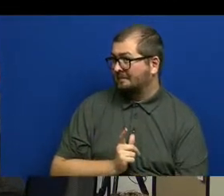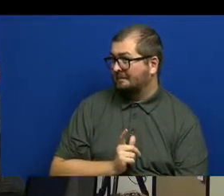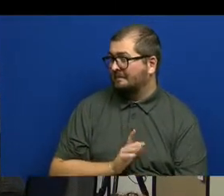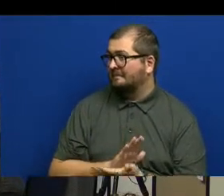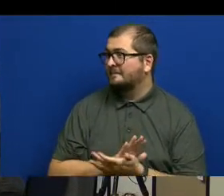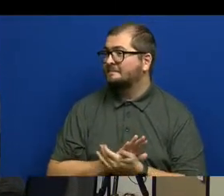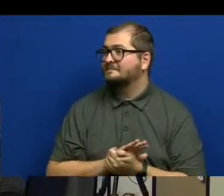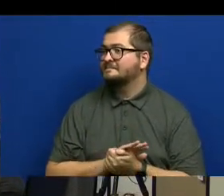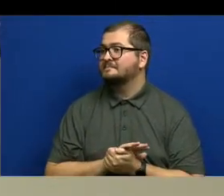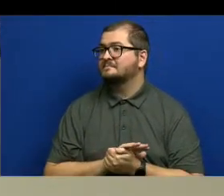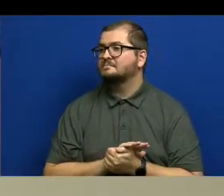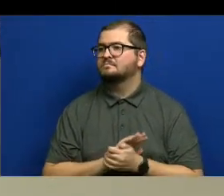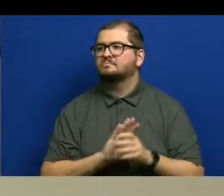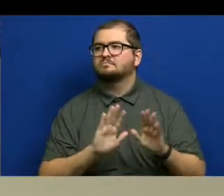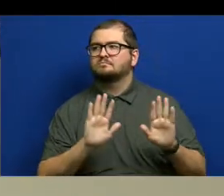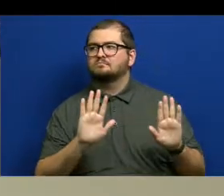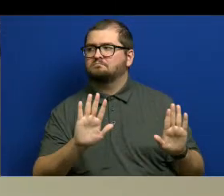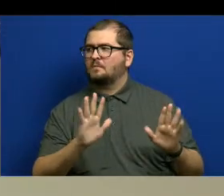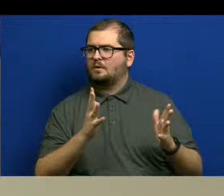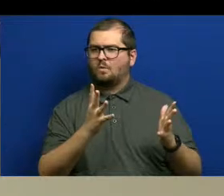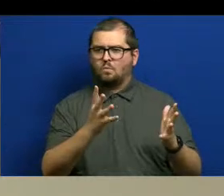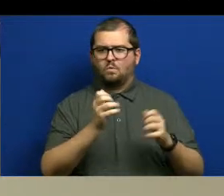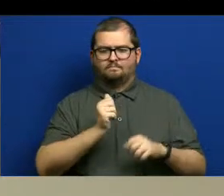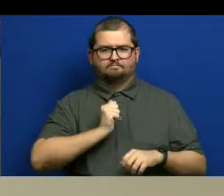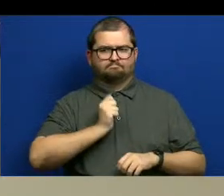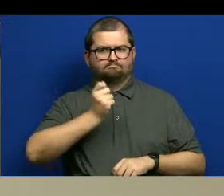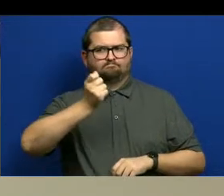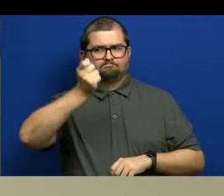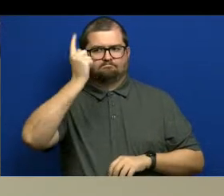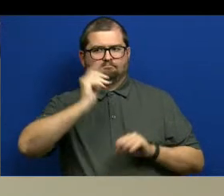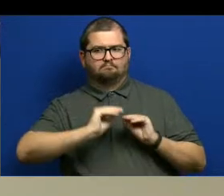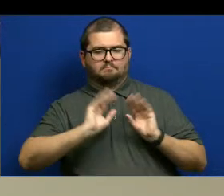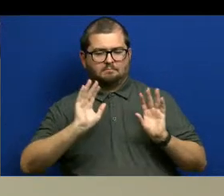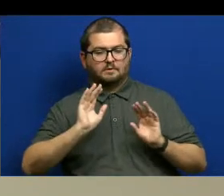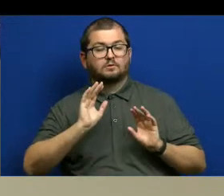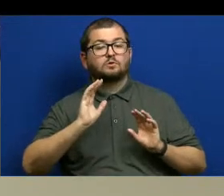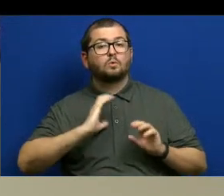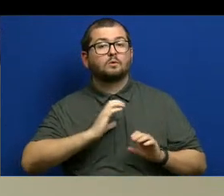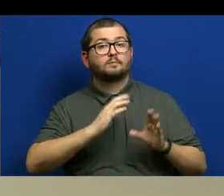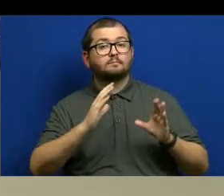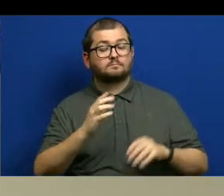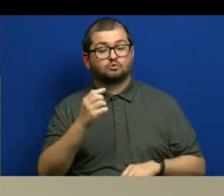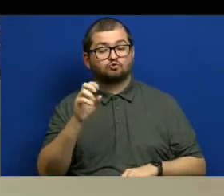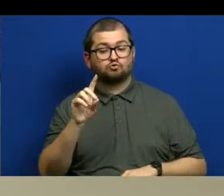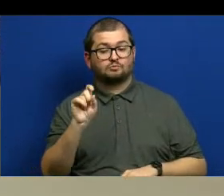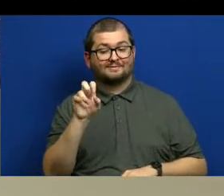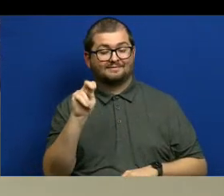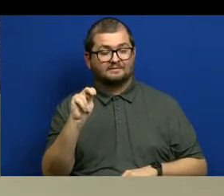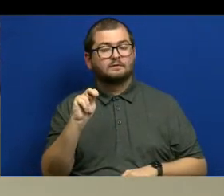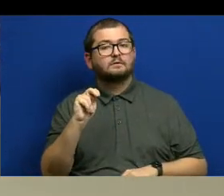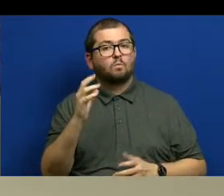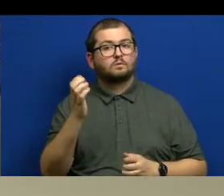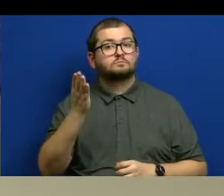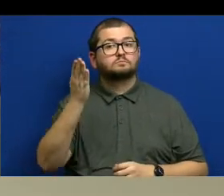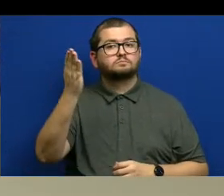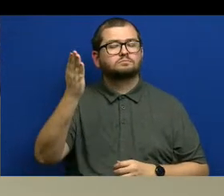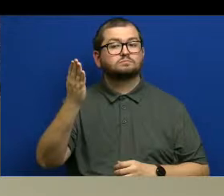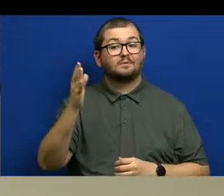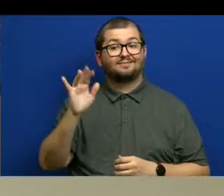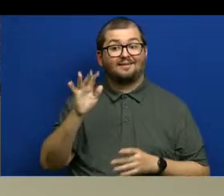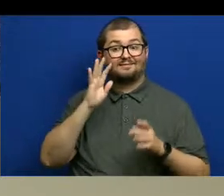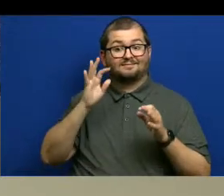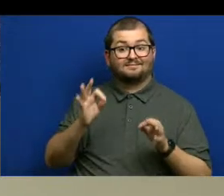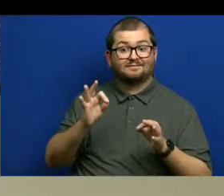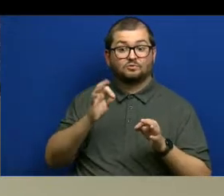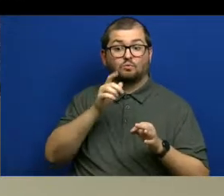Okay, just so make sure that I understand this correctly, Commissioner Goodstein would like to move to table the decision